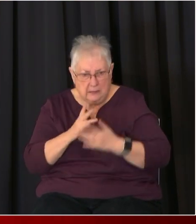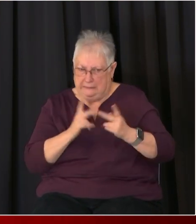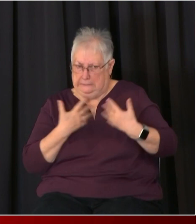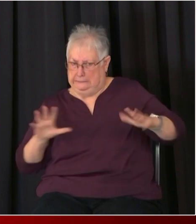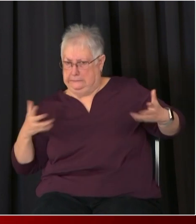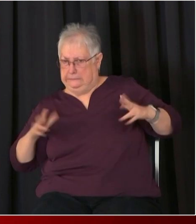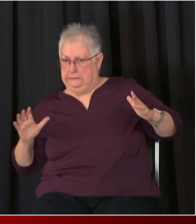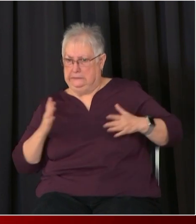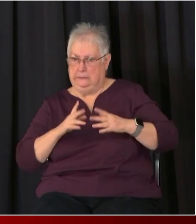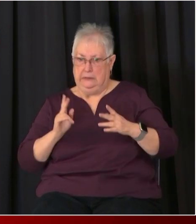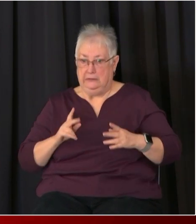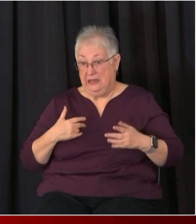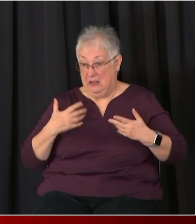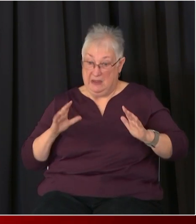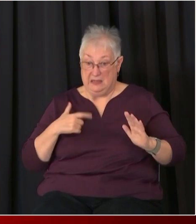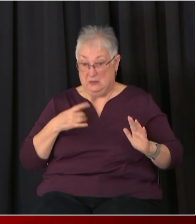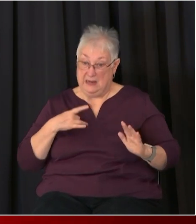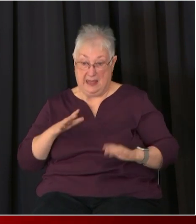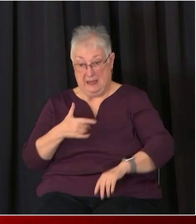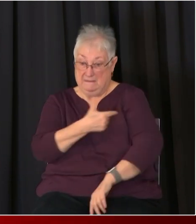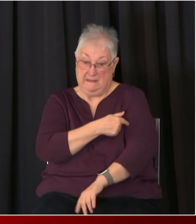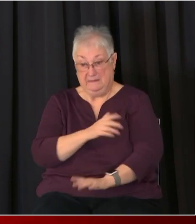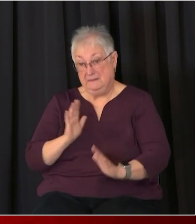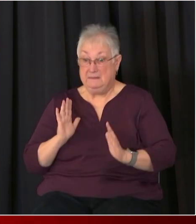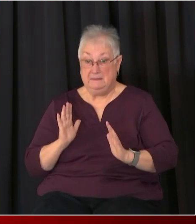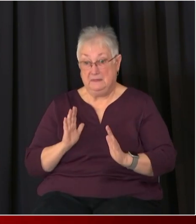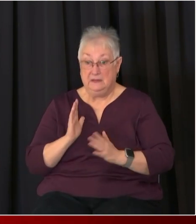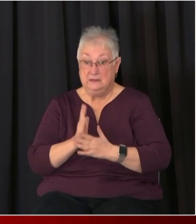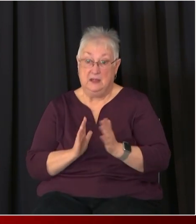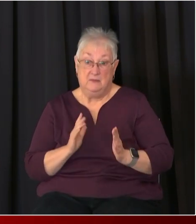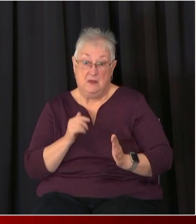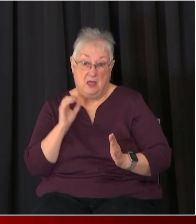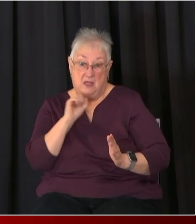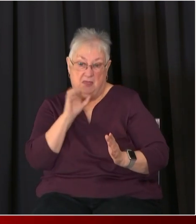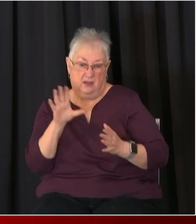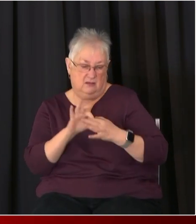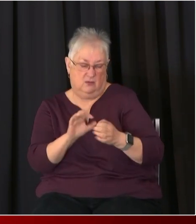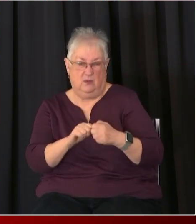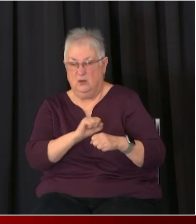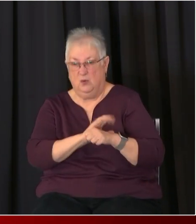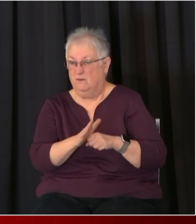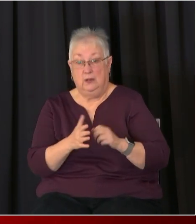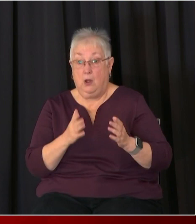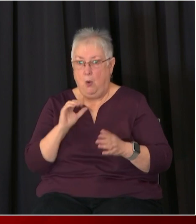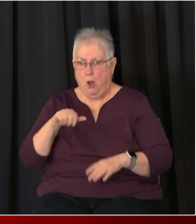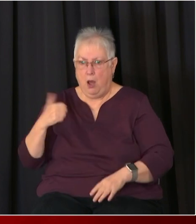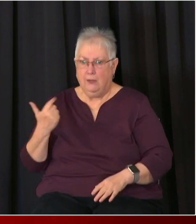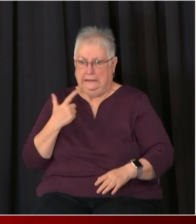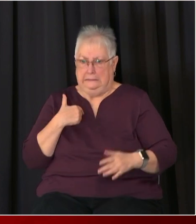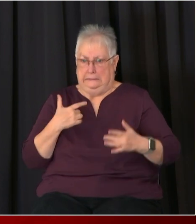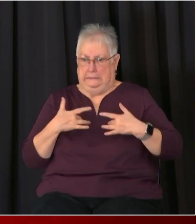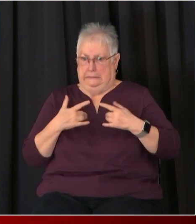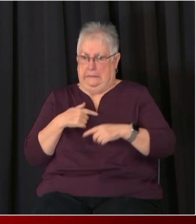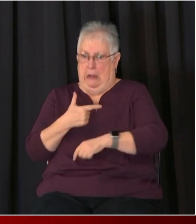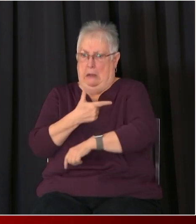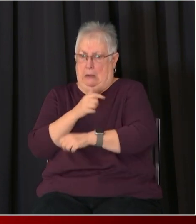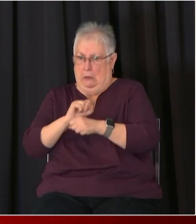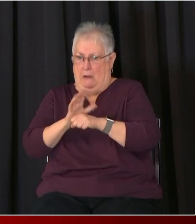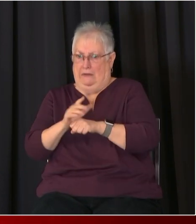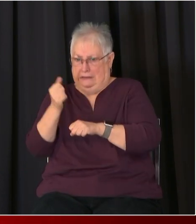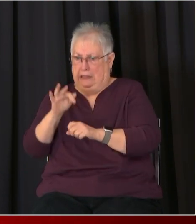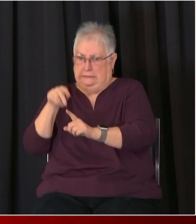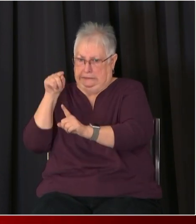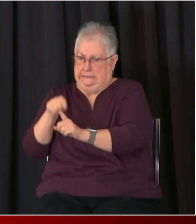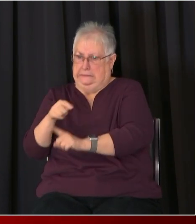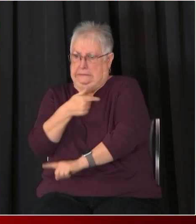vaccines at all. It has nothing to do with COVID-19. If I'm concerned about the COVID-19 vaccine, if it's